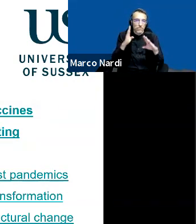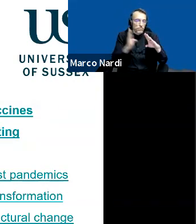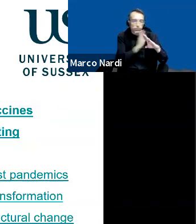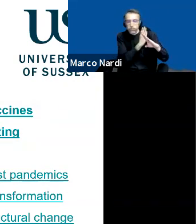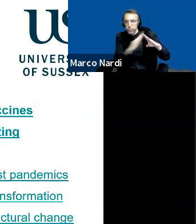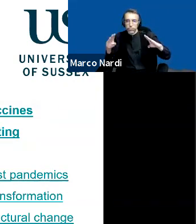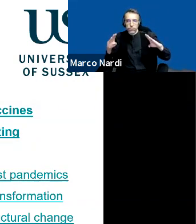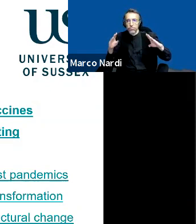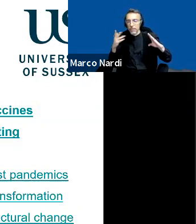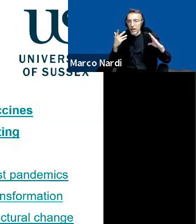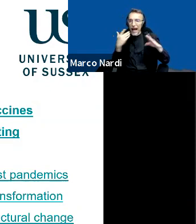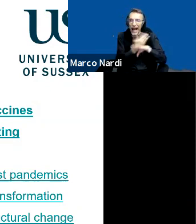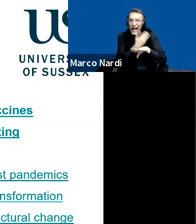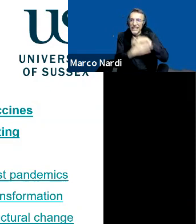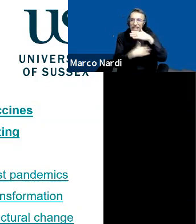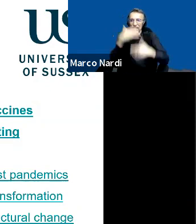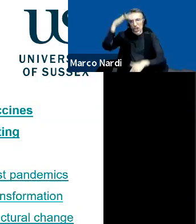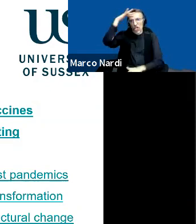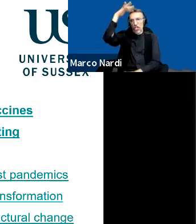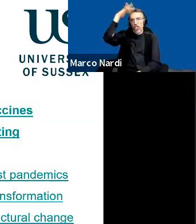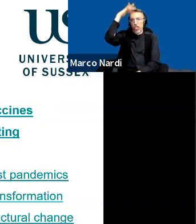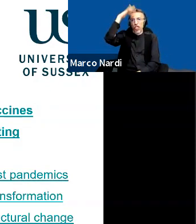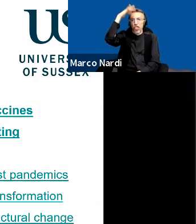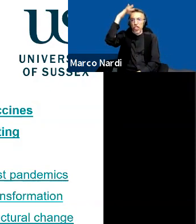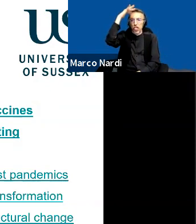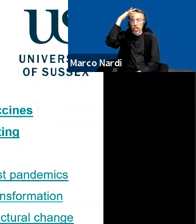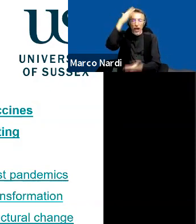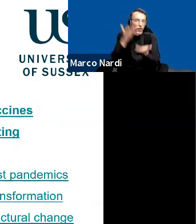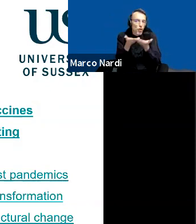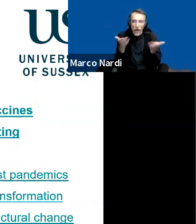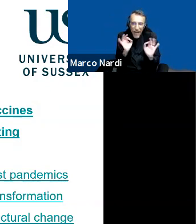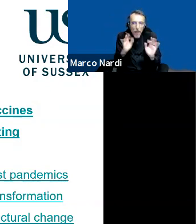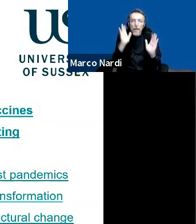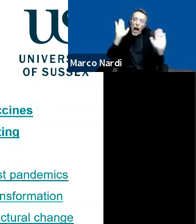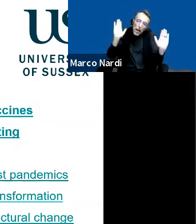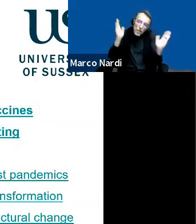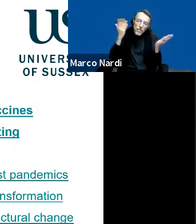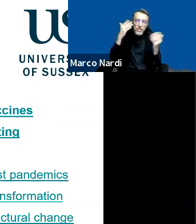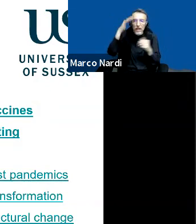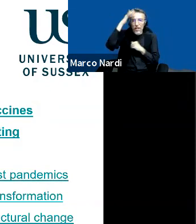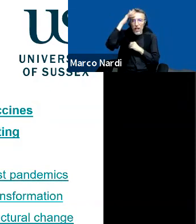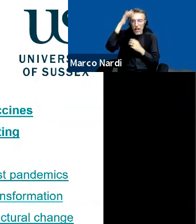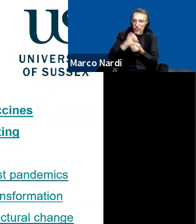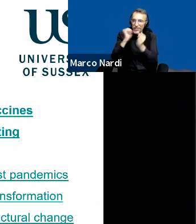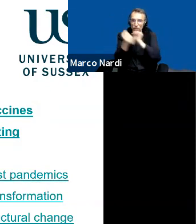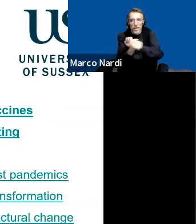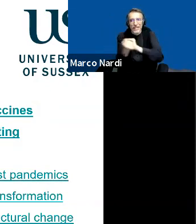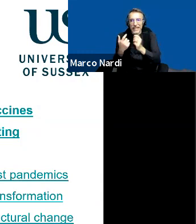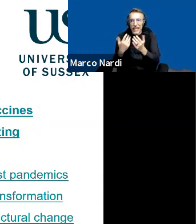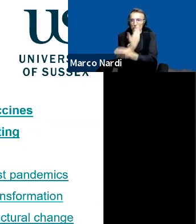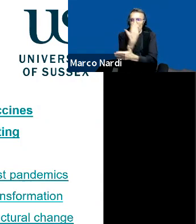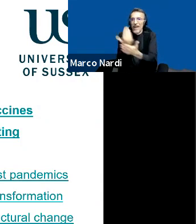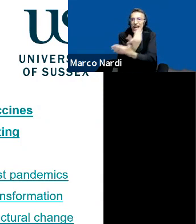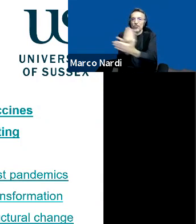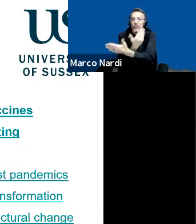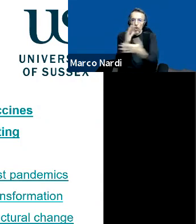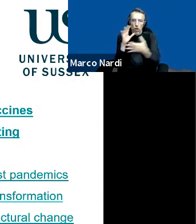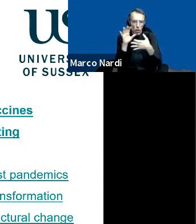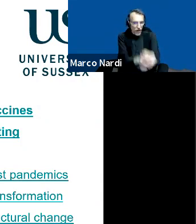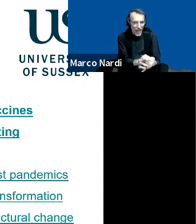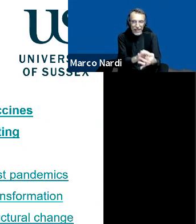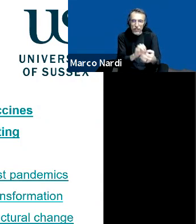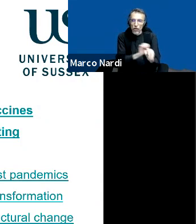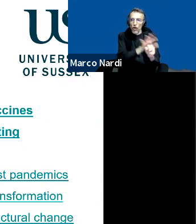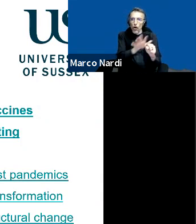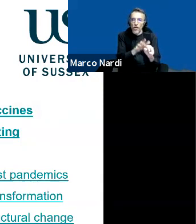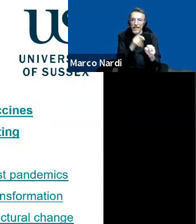how these rhetorics, and I don't want to be unfair there, but of transformative innovation relate to the COVID pandemic and how we